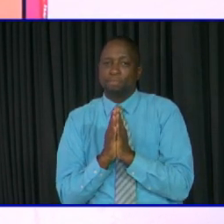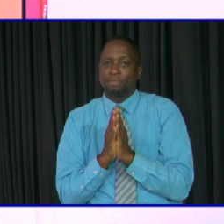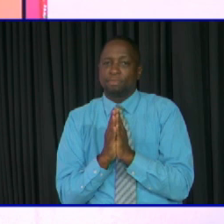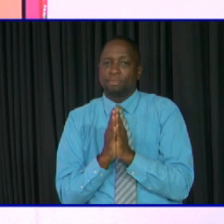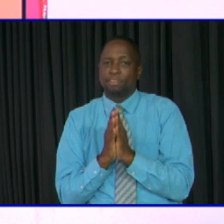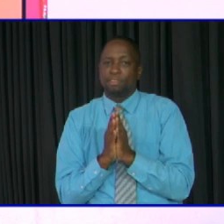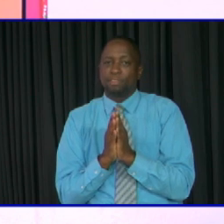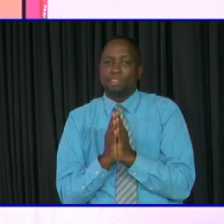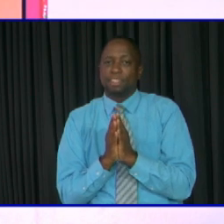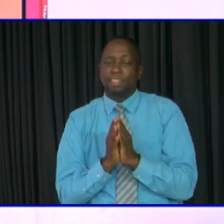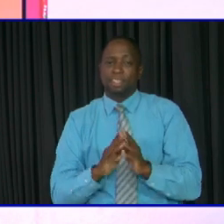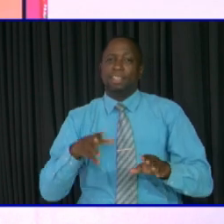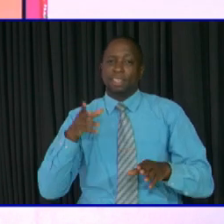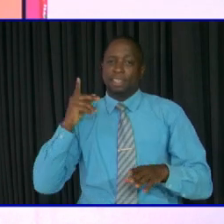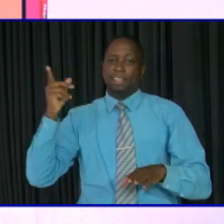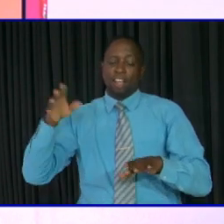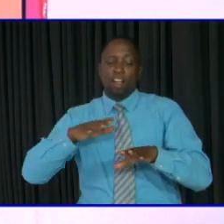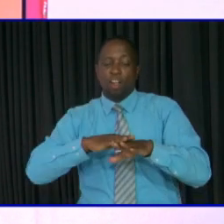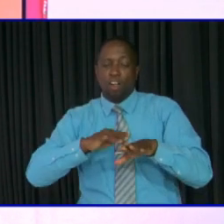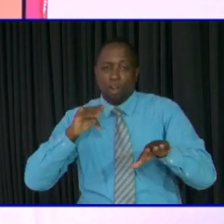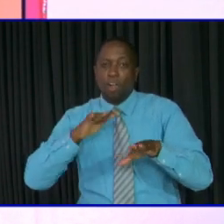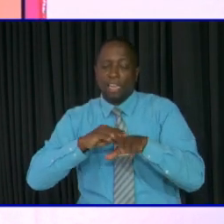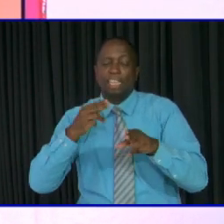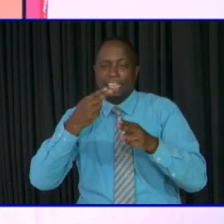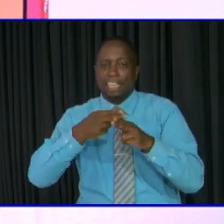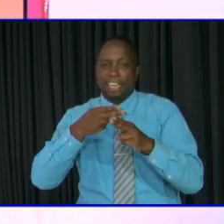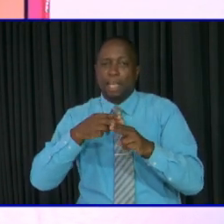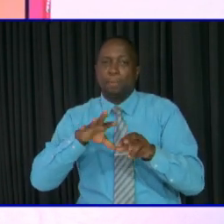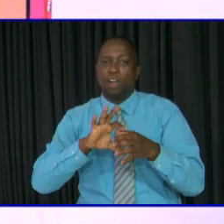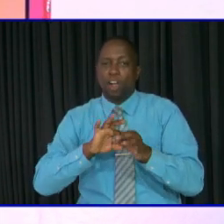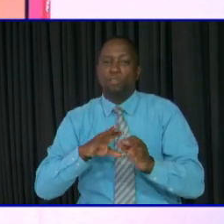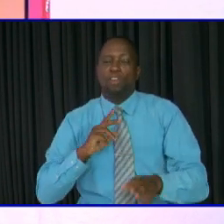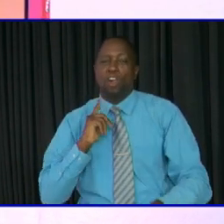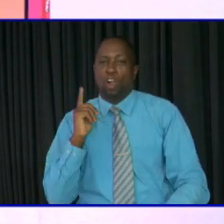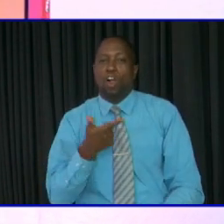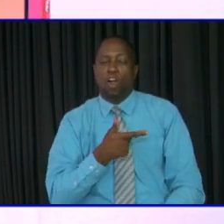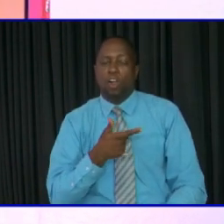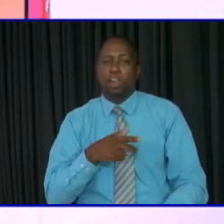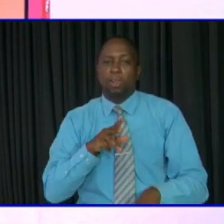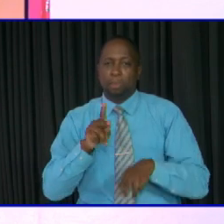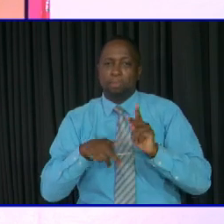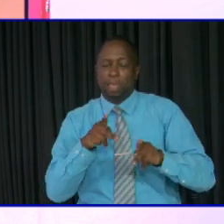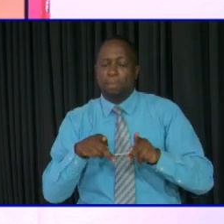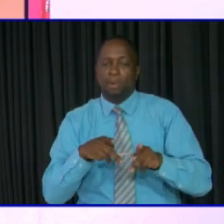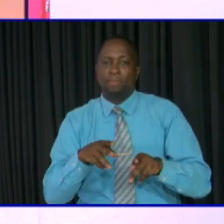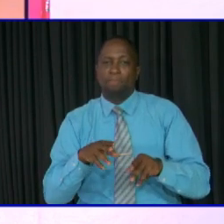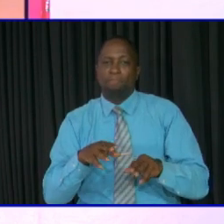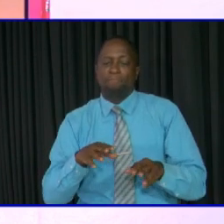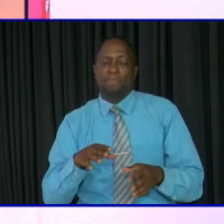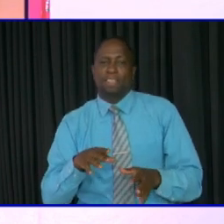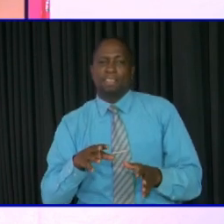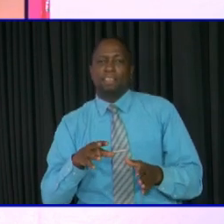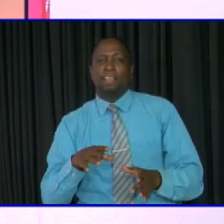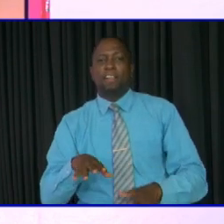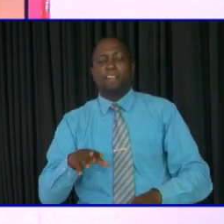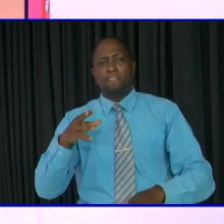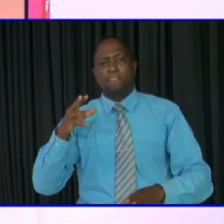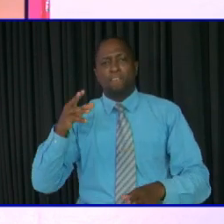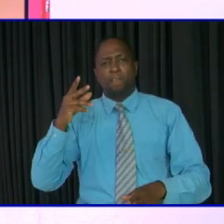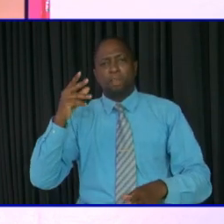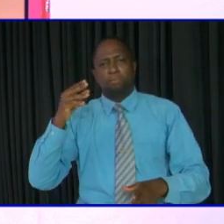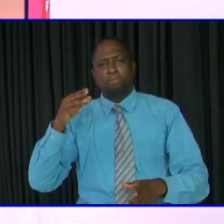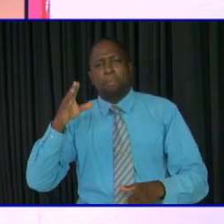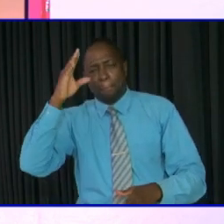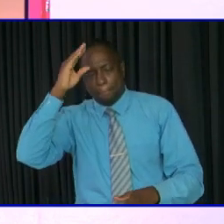Roxana Nelson Smith asks us to pray for Brother Lewis, who will be doing a heart surgery